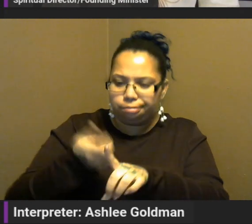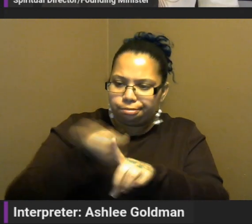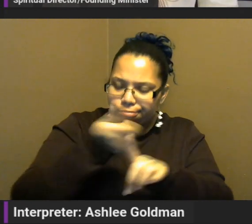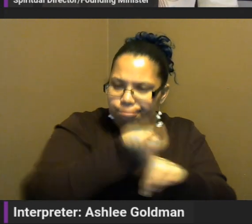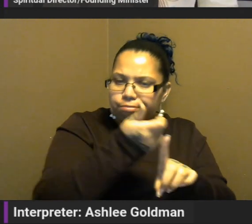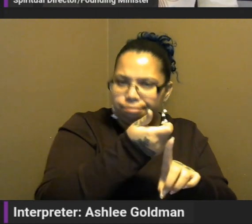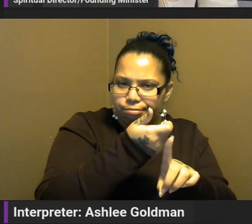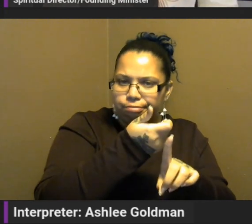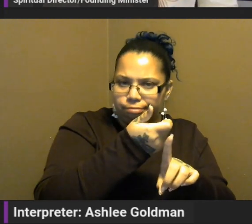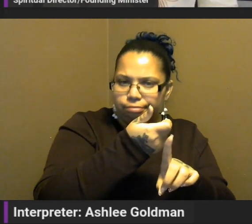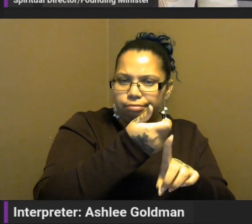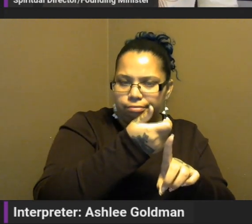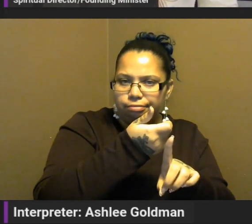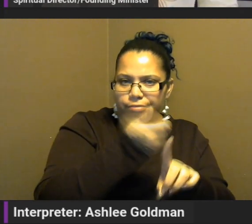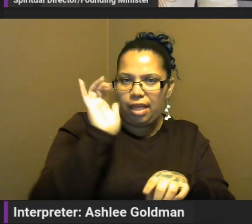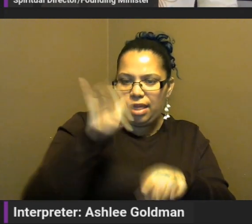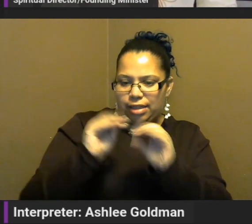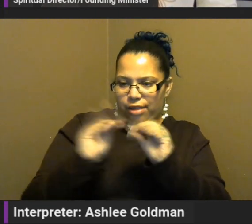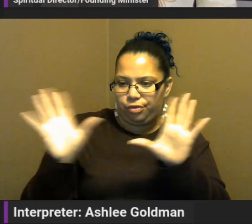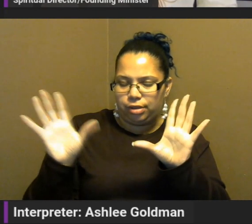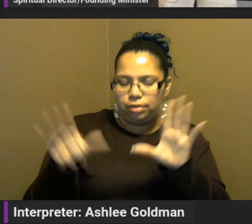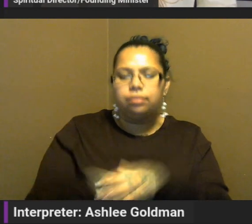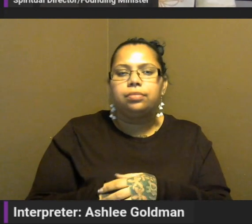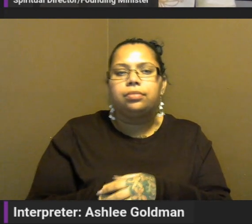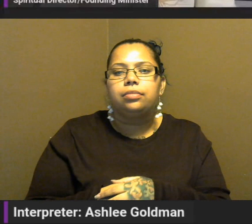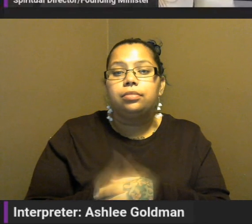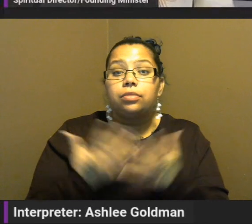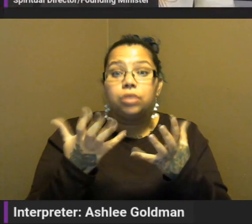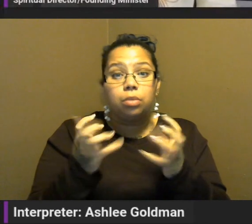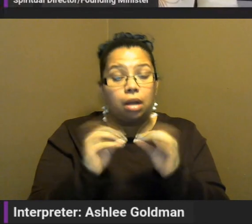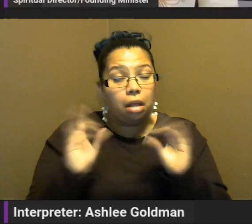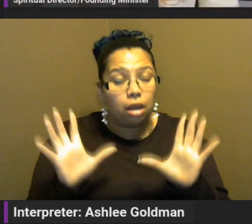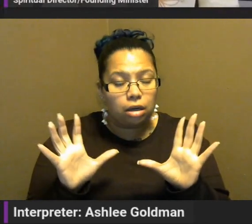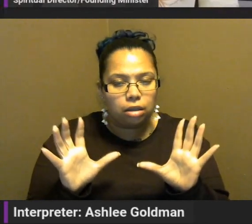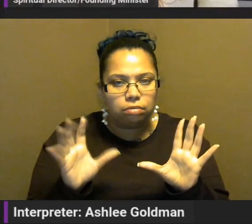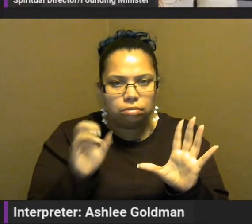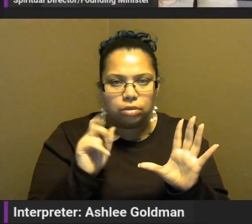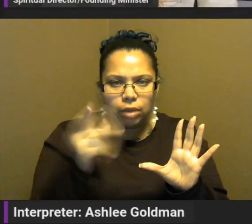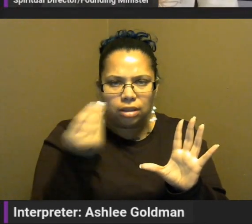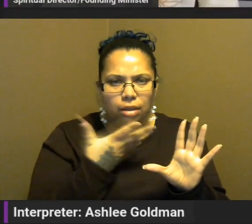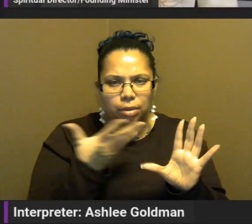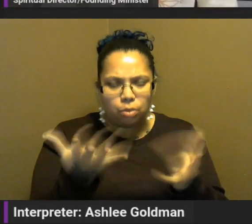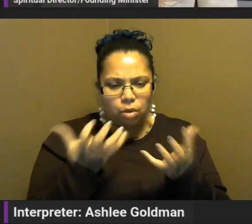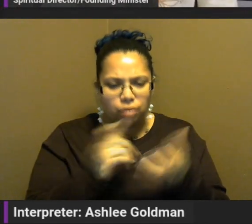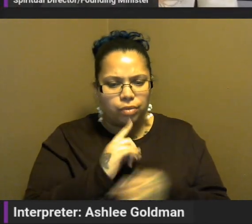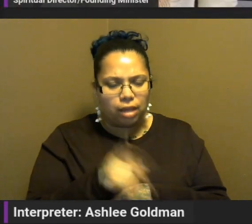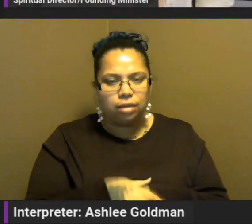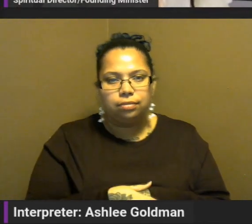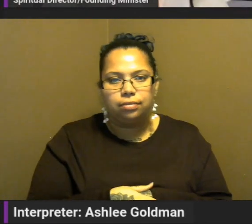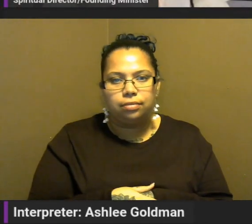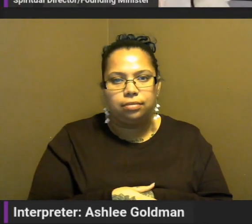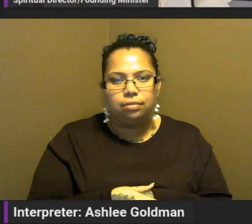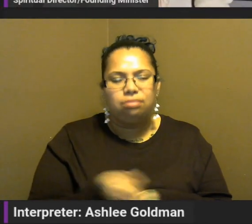really want. So you want clarity? Well, tell me, what do you really want? How many of us know what we really